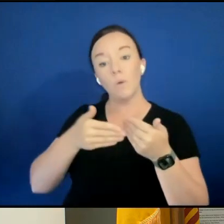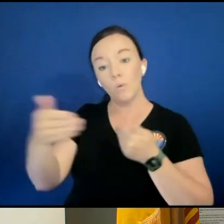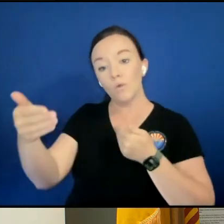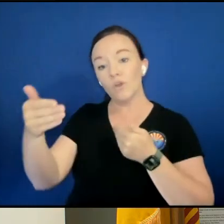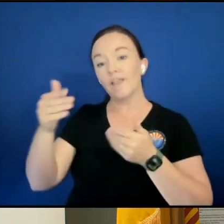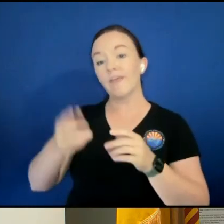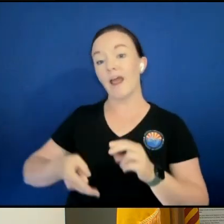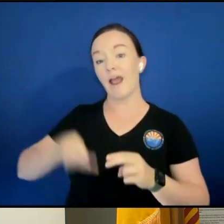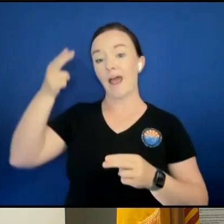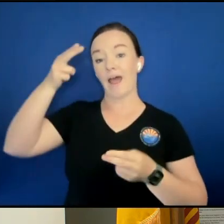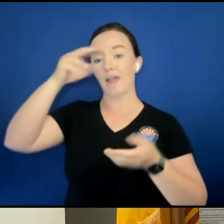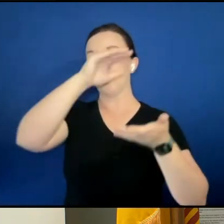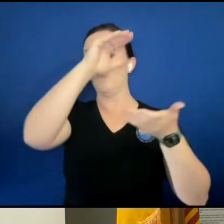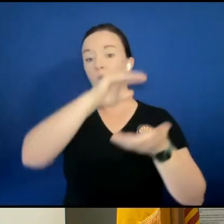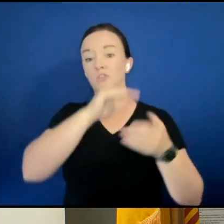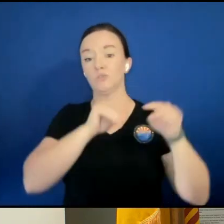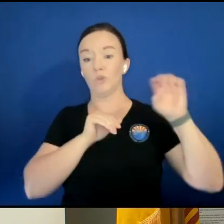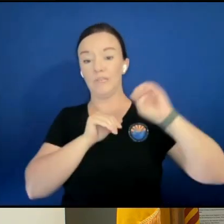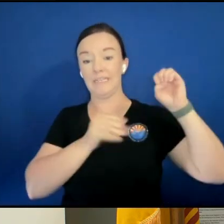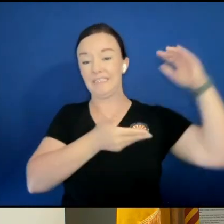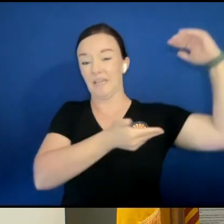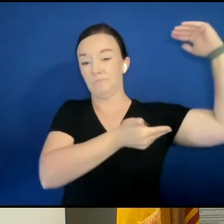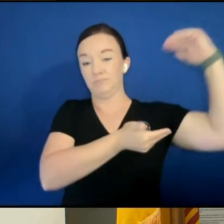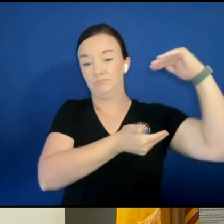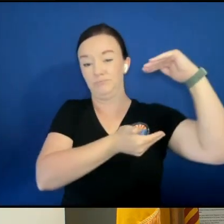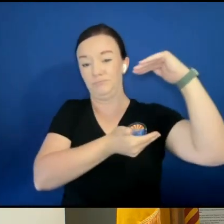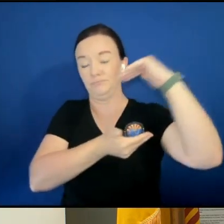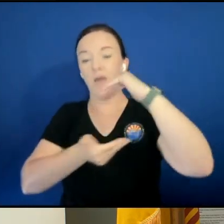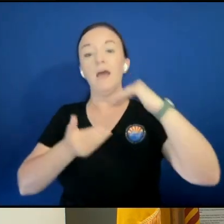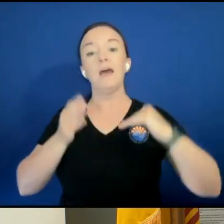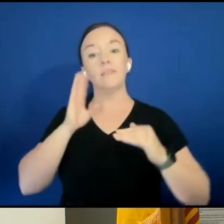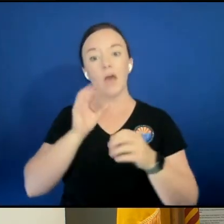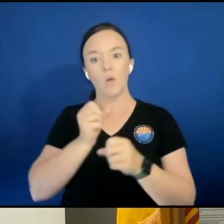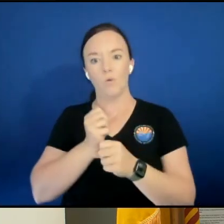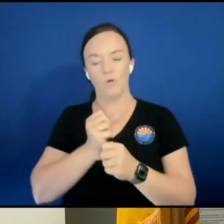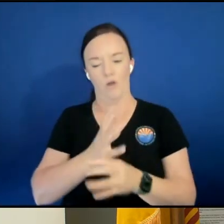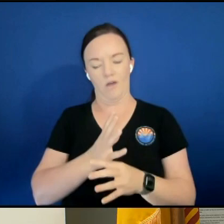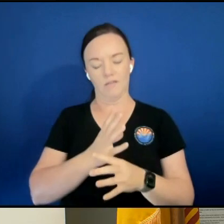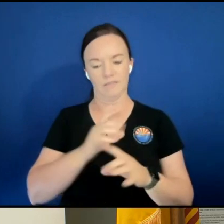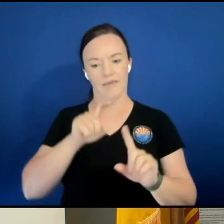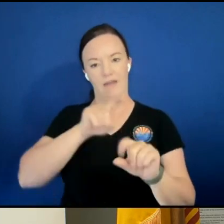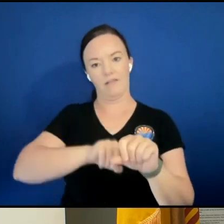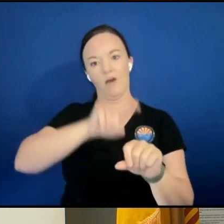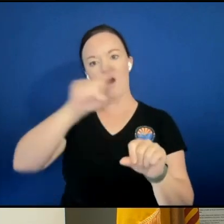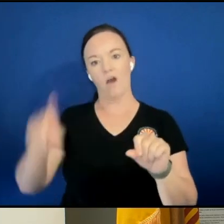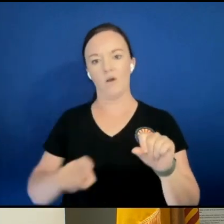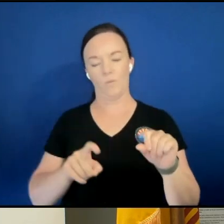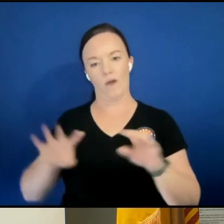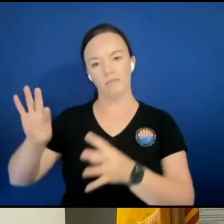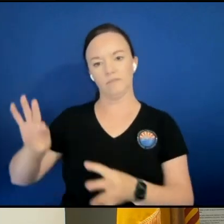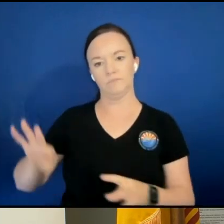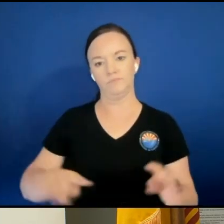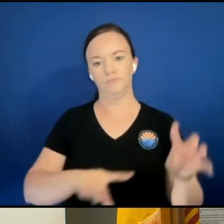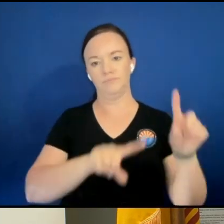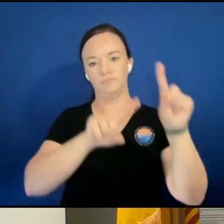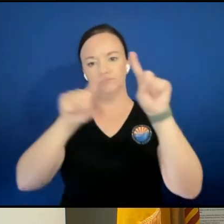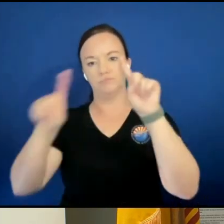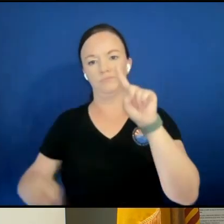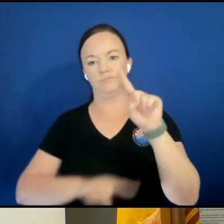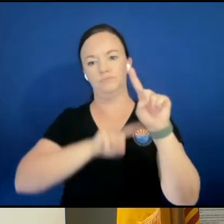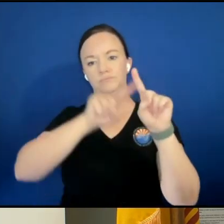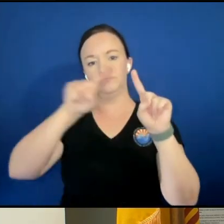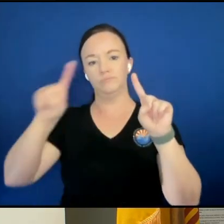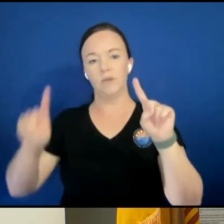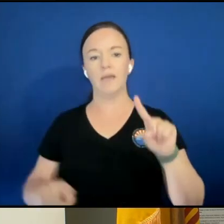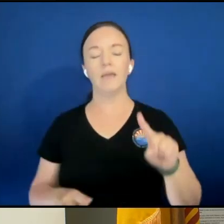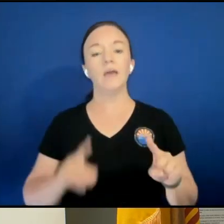our east, which is going to generate that clockwise rotation around this center, and that clockwise rotation is going to start to